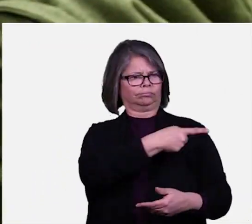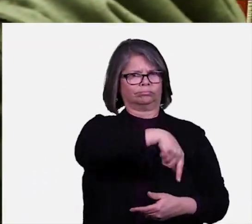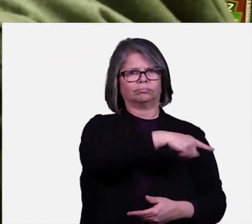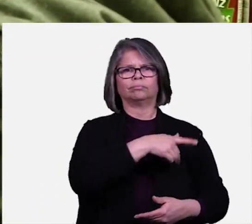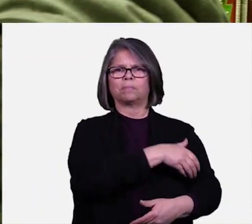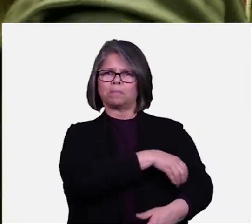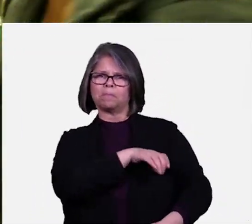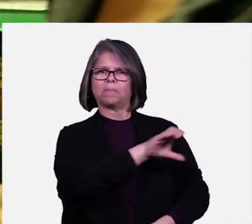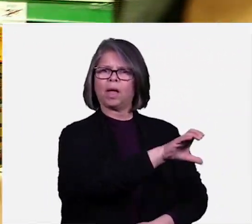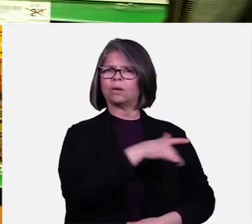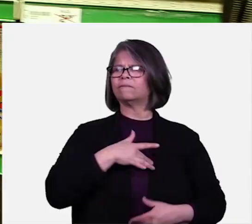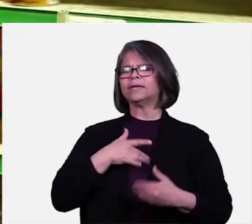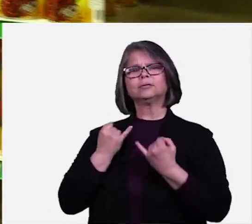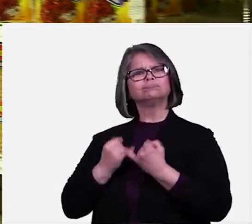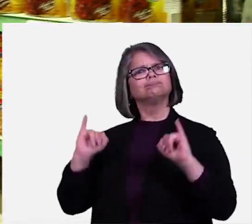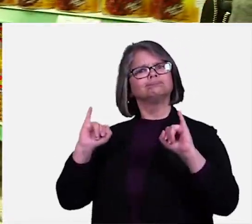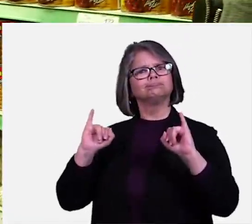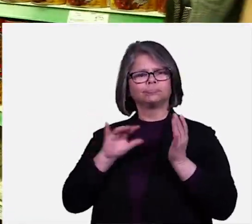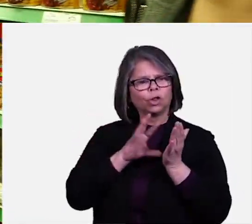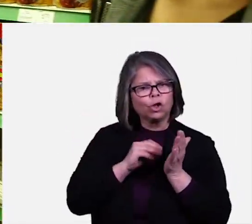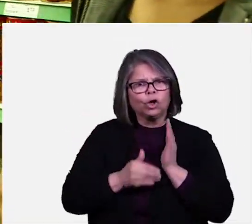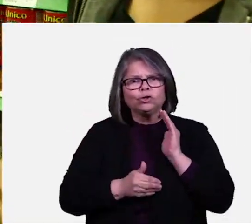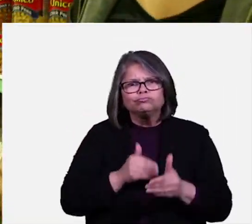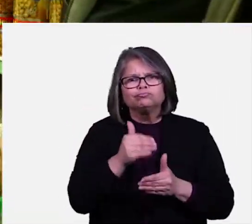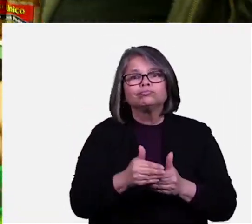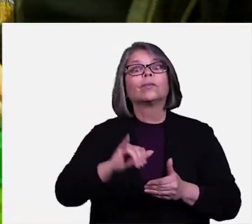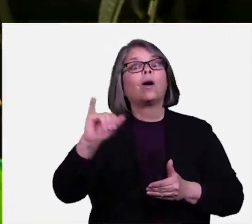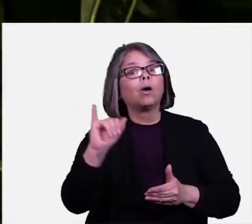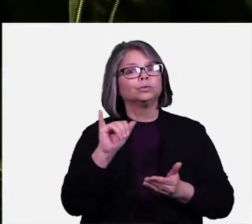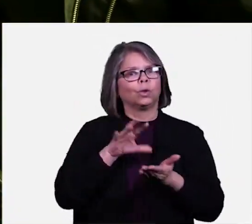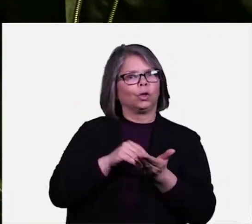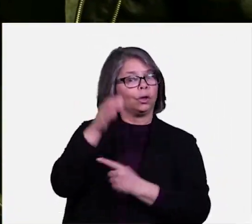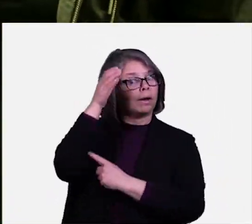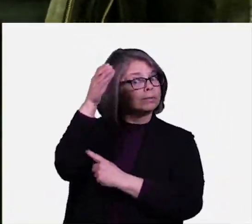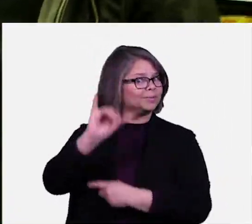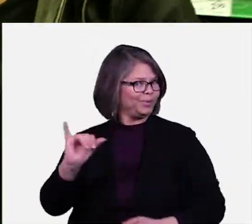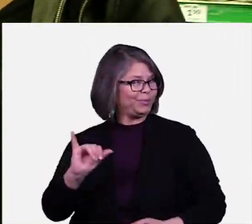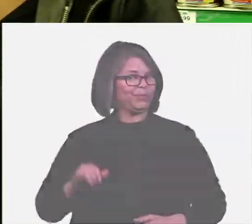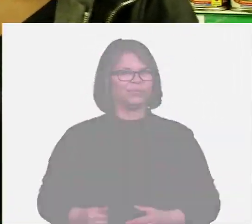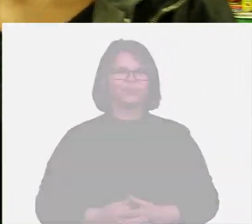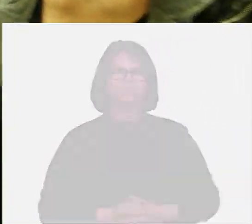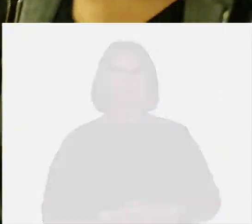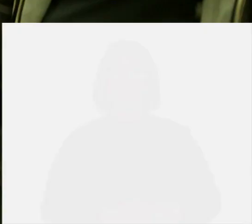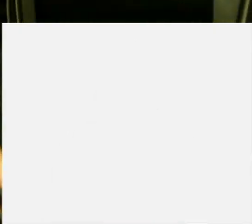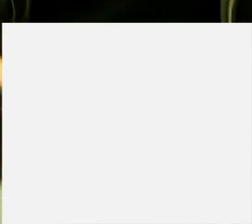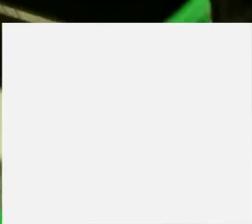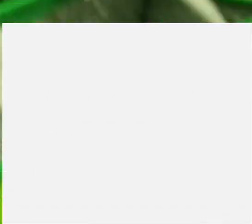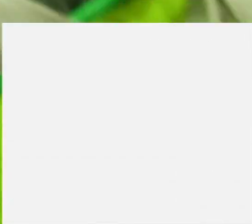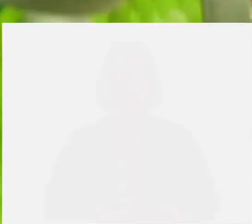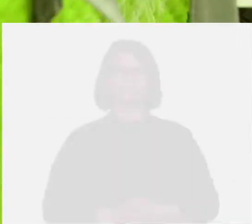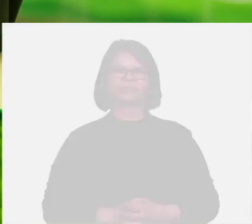that client to be as independent and to learn the next steps and to learn skills and to learn concepts.